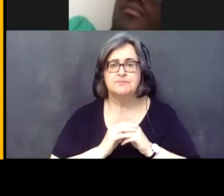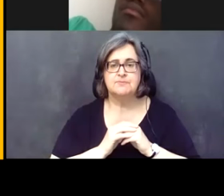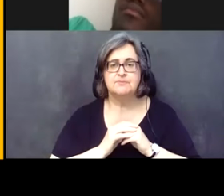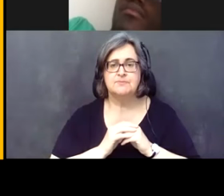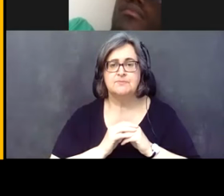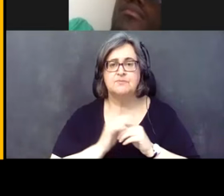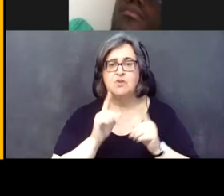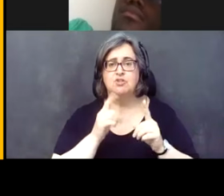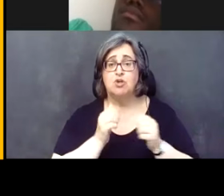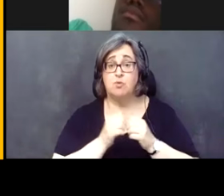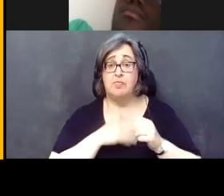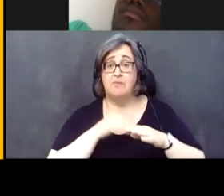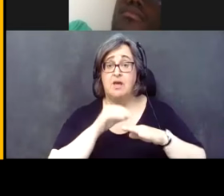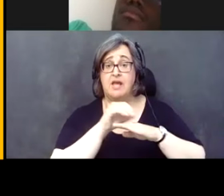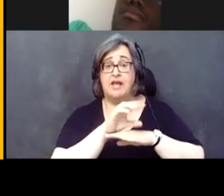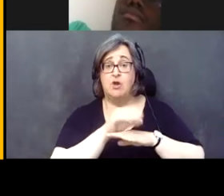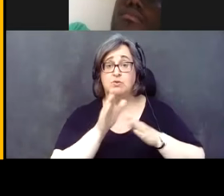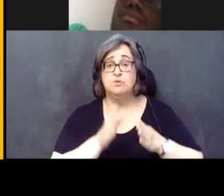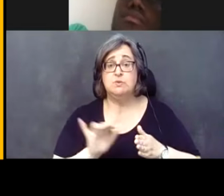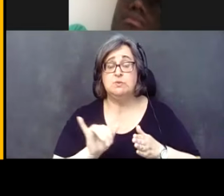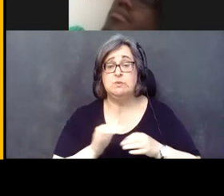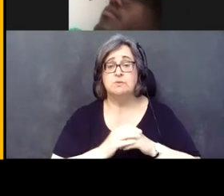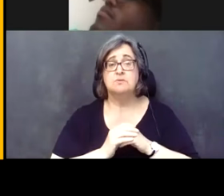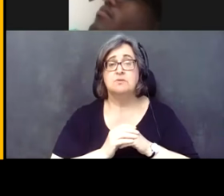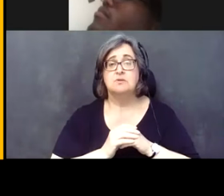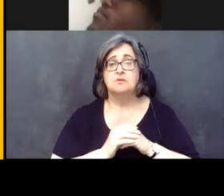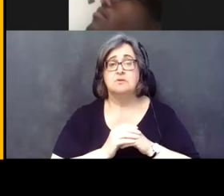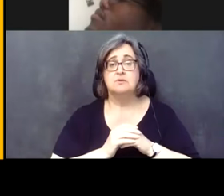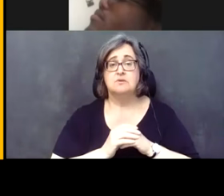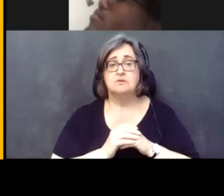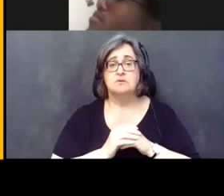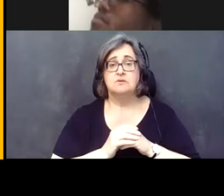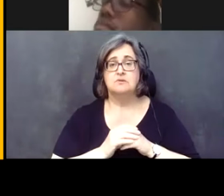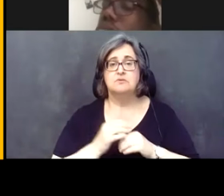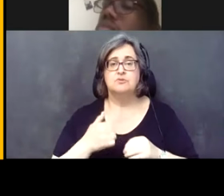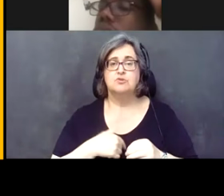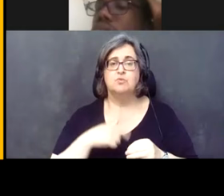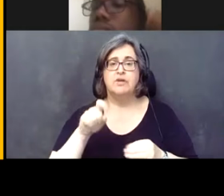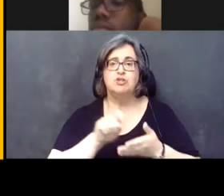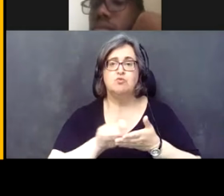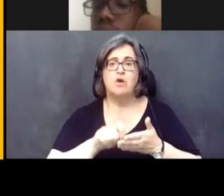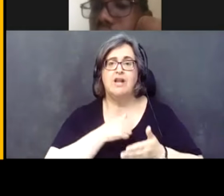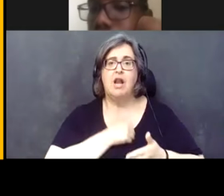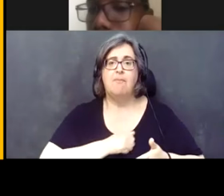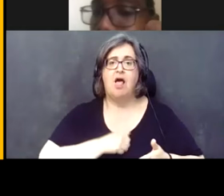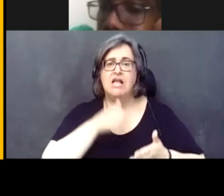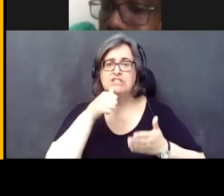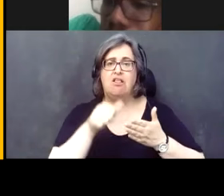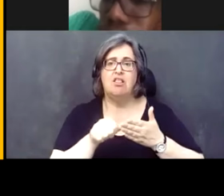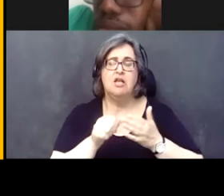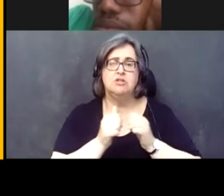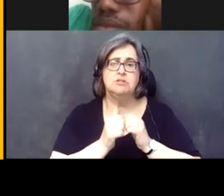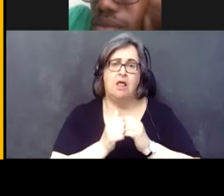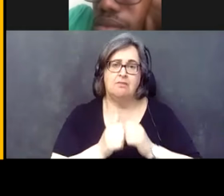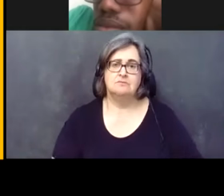talked to my counselor and that, and we wrote an apology letter together. So that was the